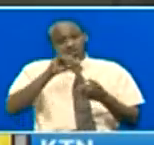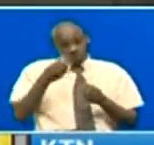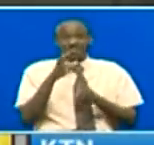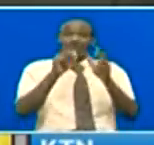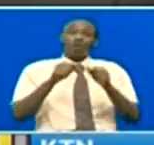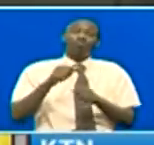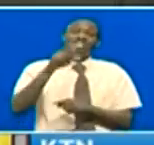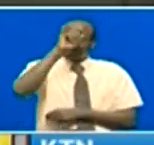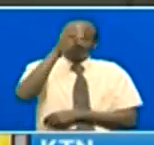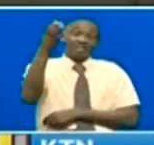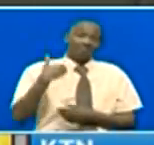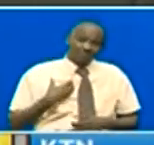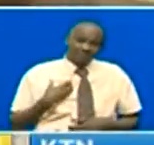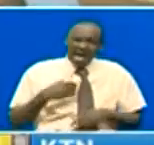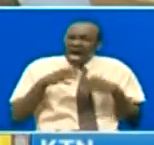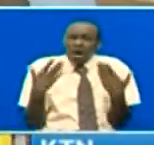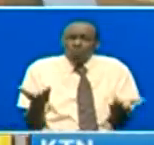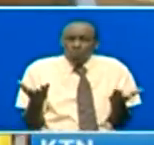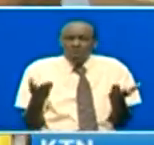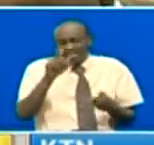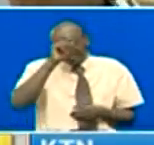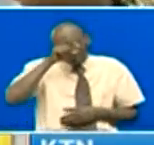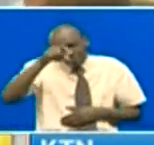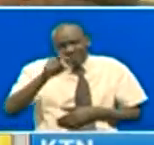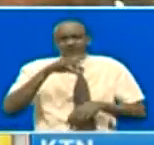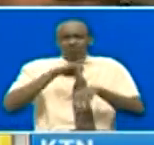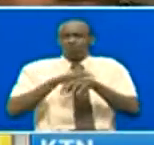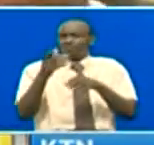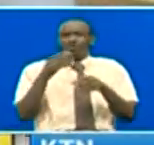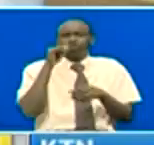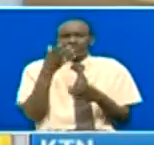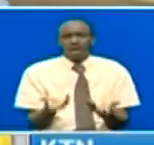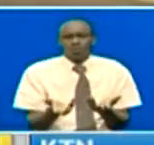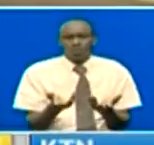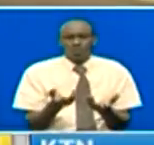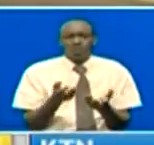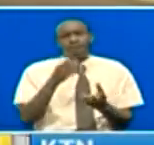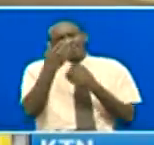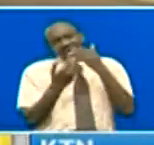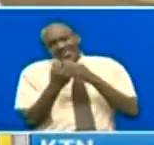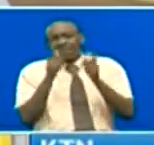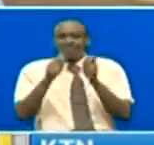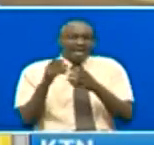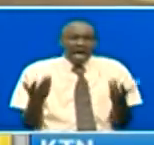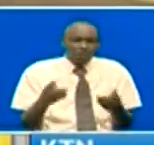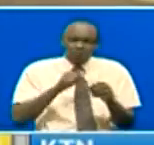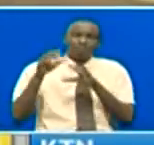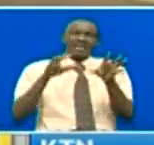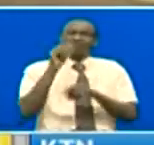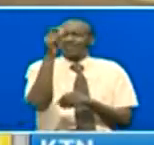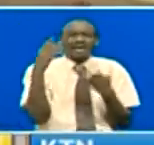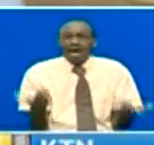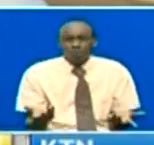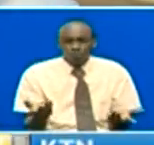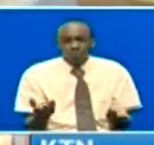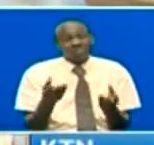Egypt. How is Egypt providing grape and milk on the markets of Kenya?